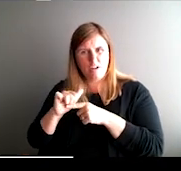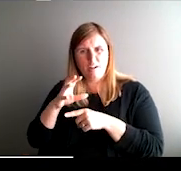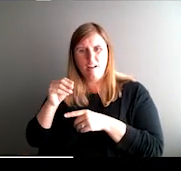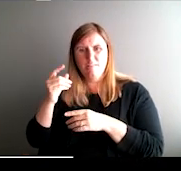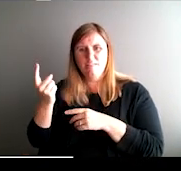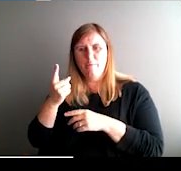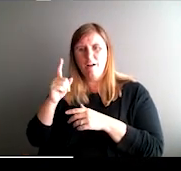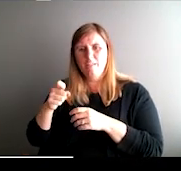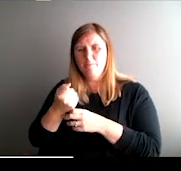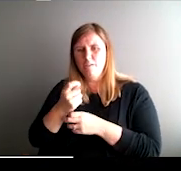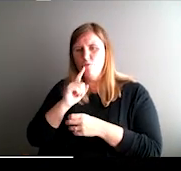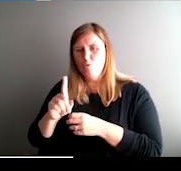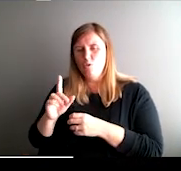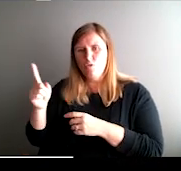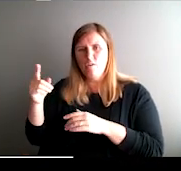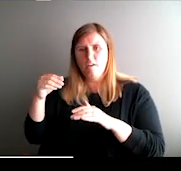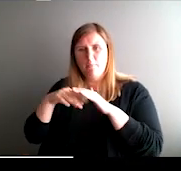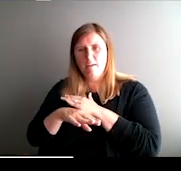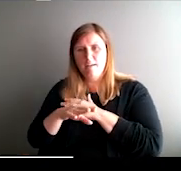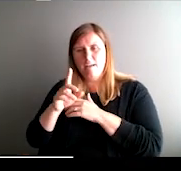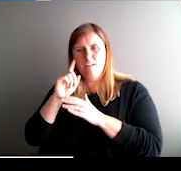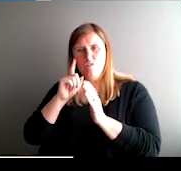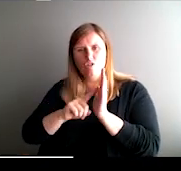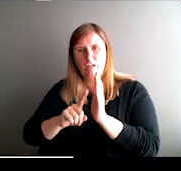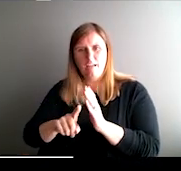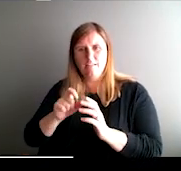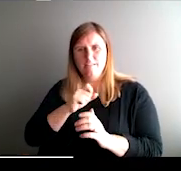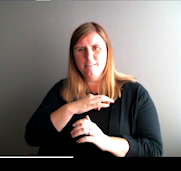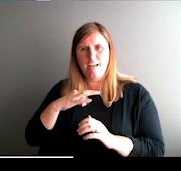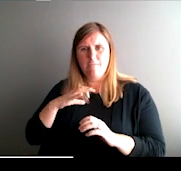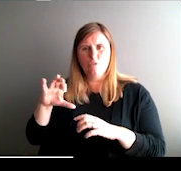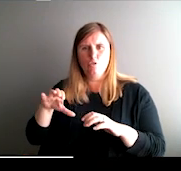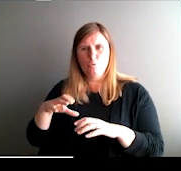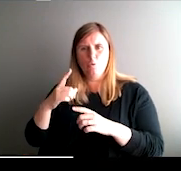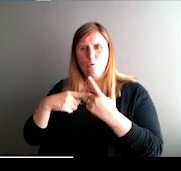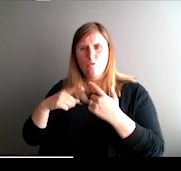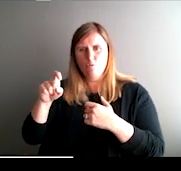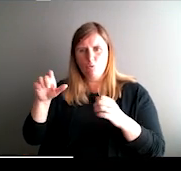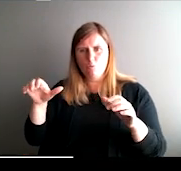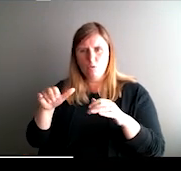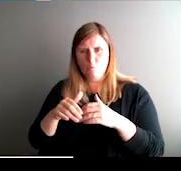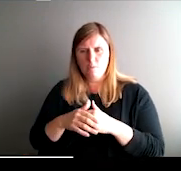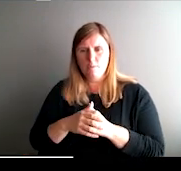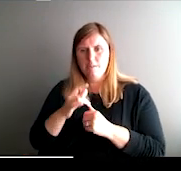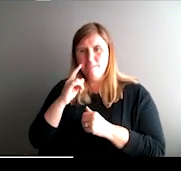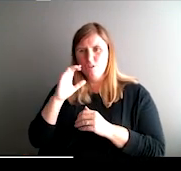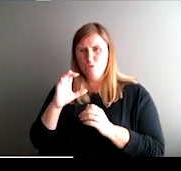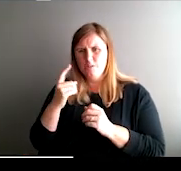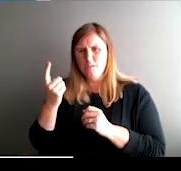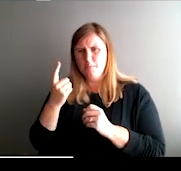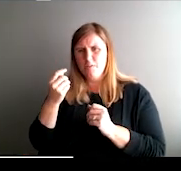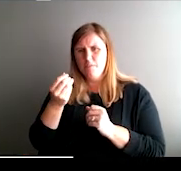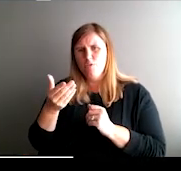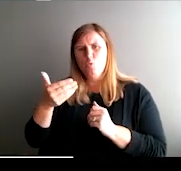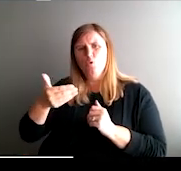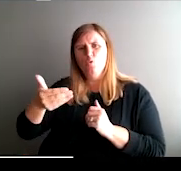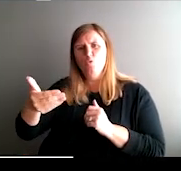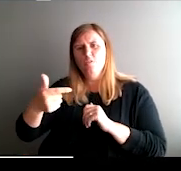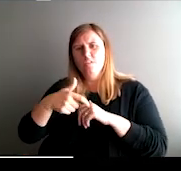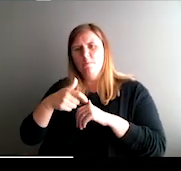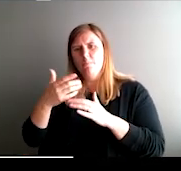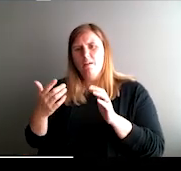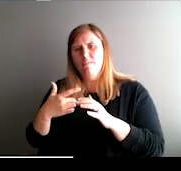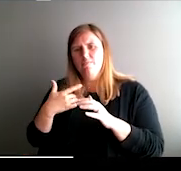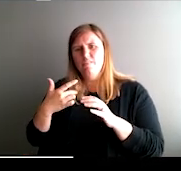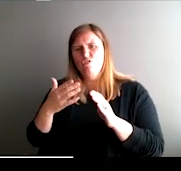somebody has to make sure that they're coming in and checking that staff are doing what they're supposed to do. Because when you do something a couple times, you may